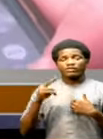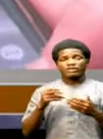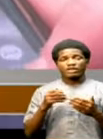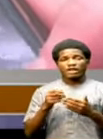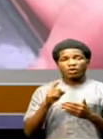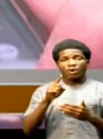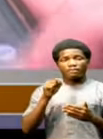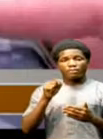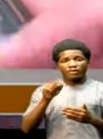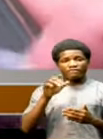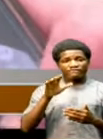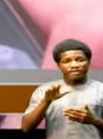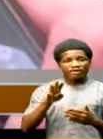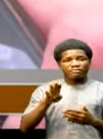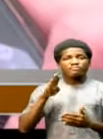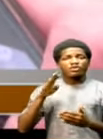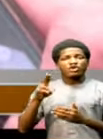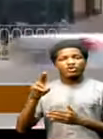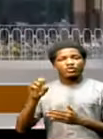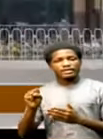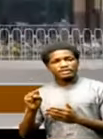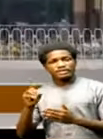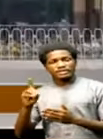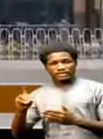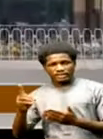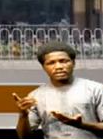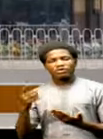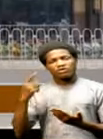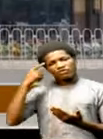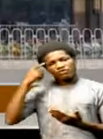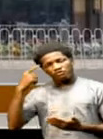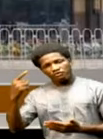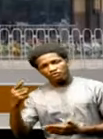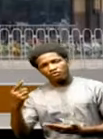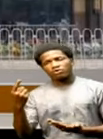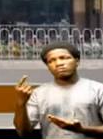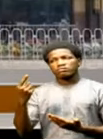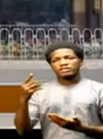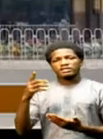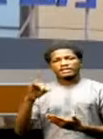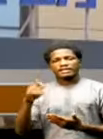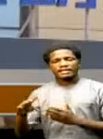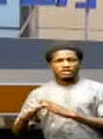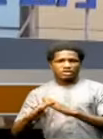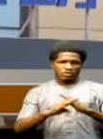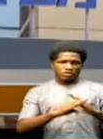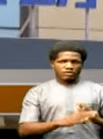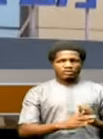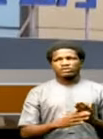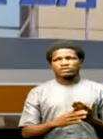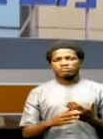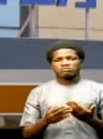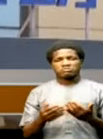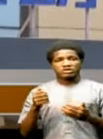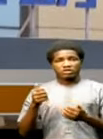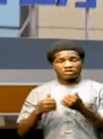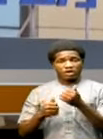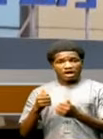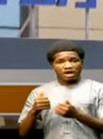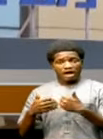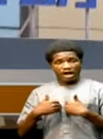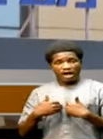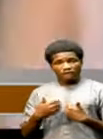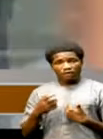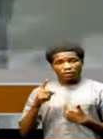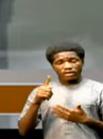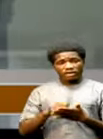$1.5 billion on data security efforts under the name Project Texas, which currently has nearly